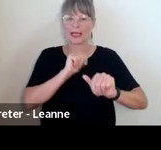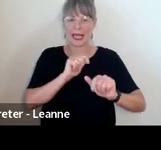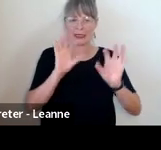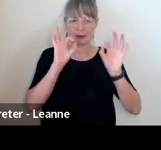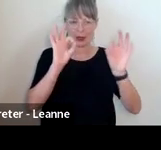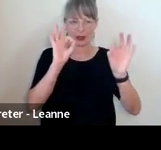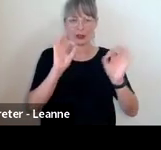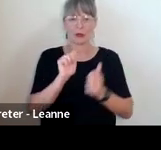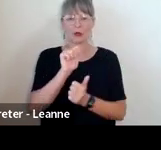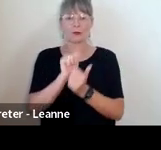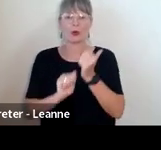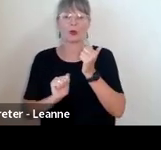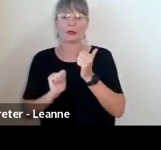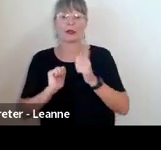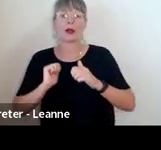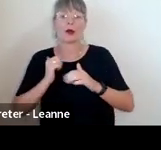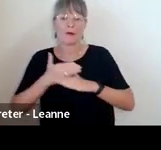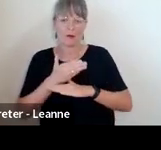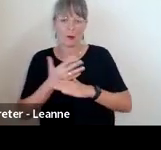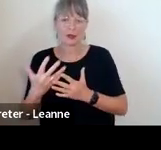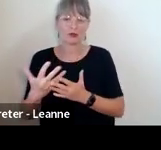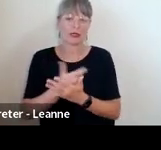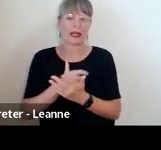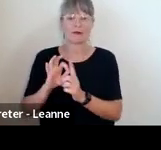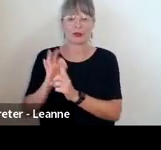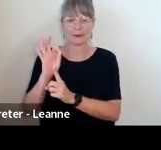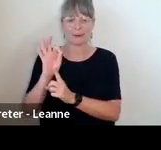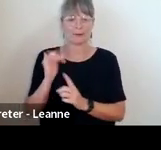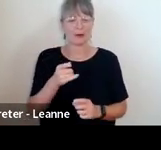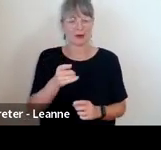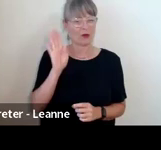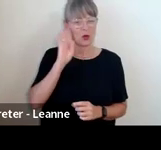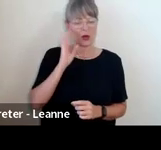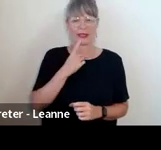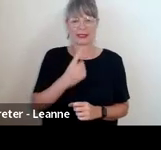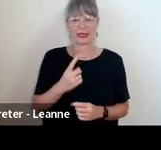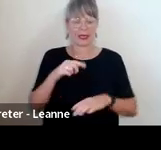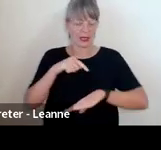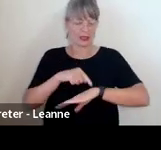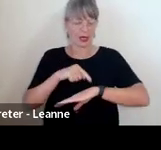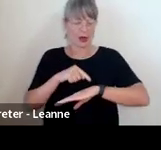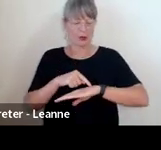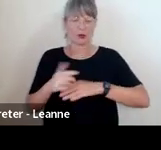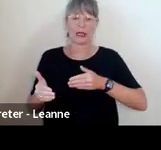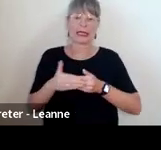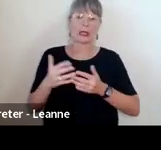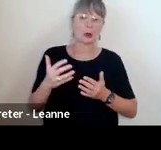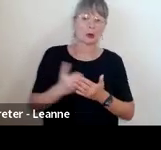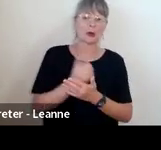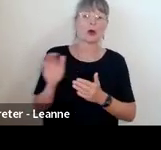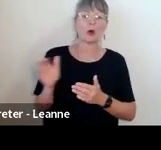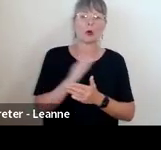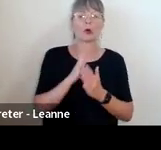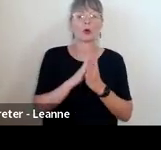speak. You've probably heard the saying that time heals all wounds. Well, at Quick-Stix, we believe in creating a world where